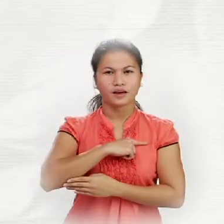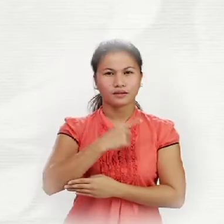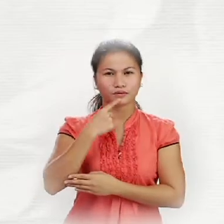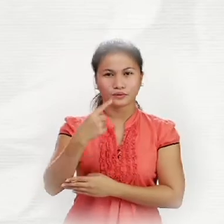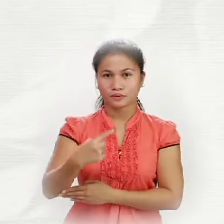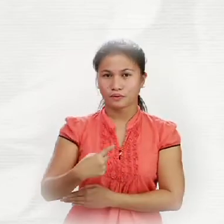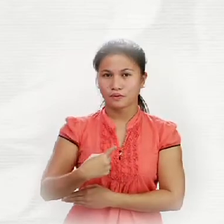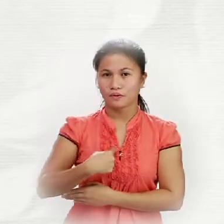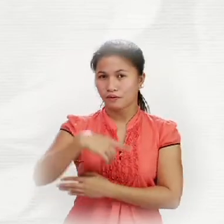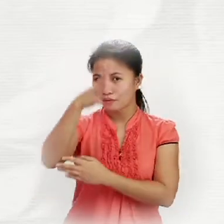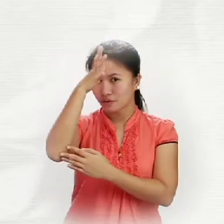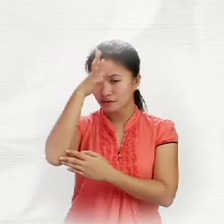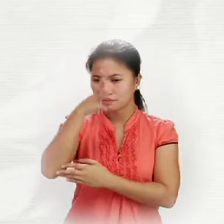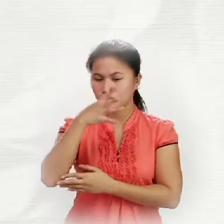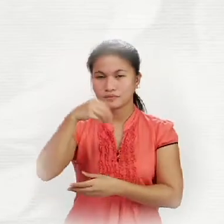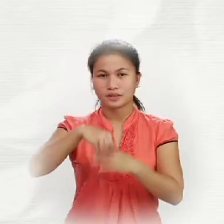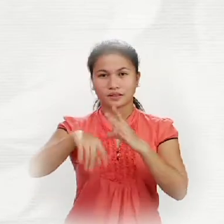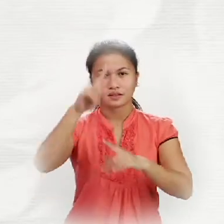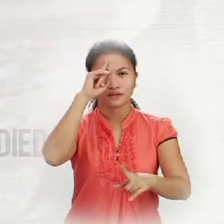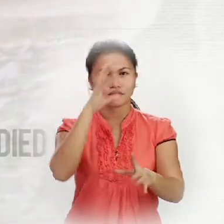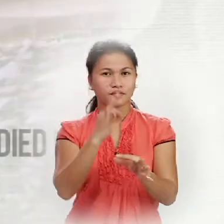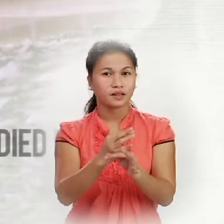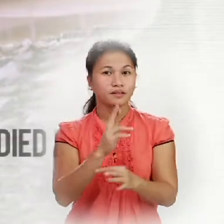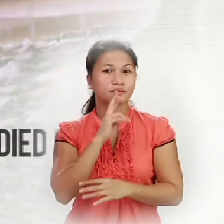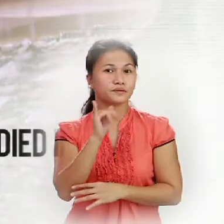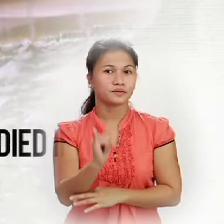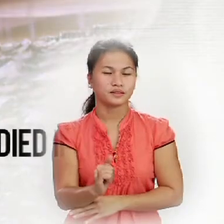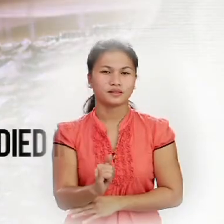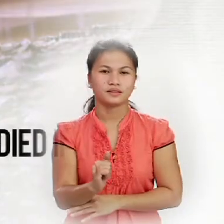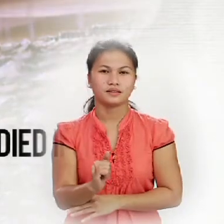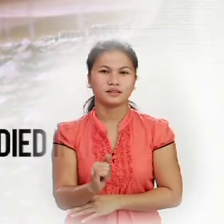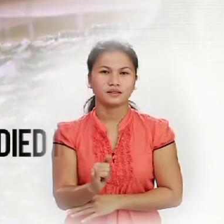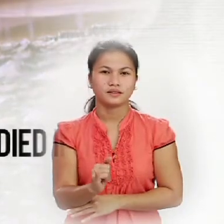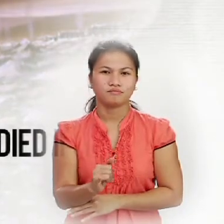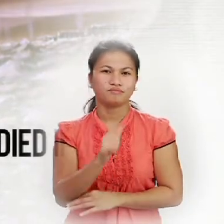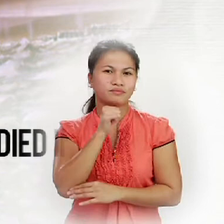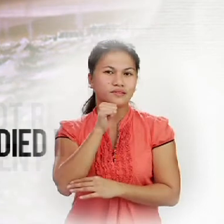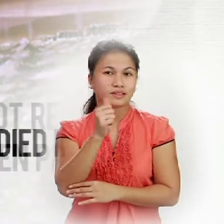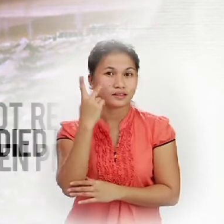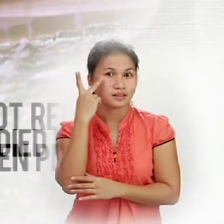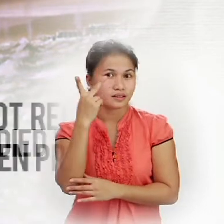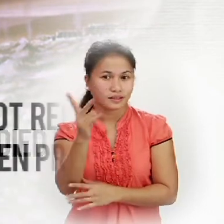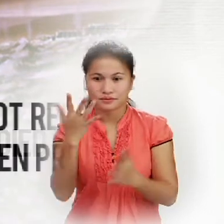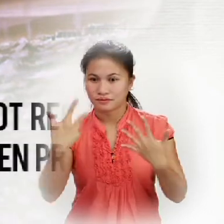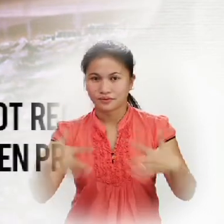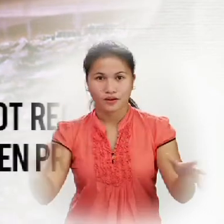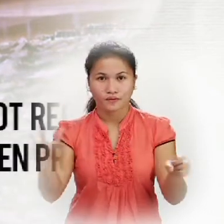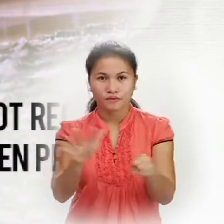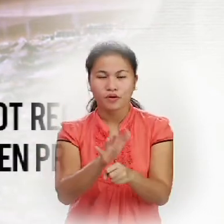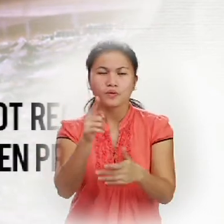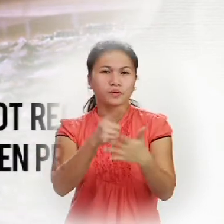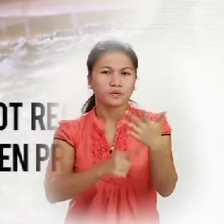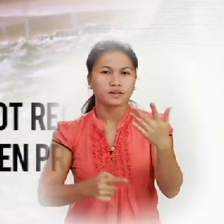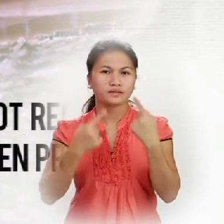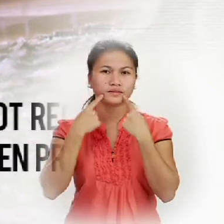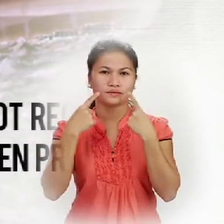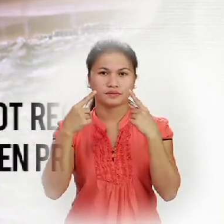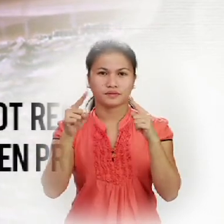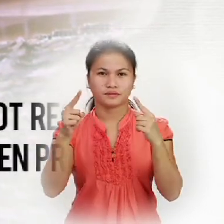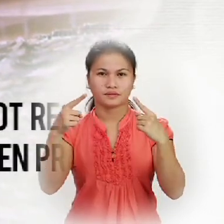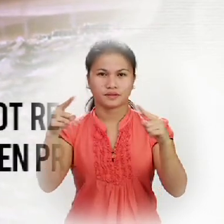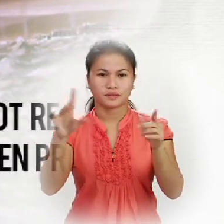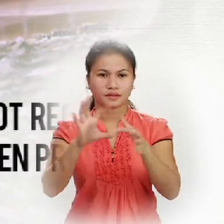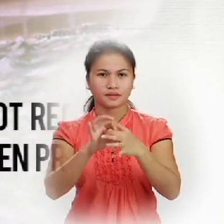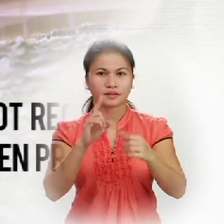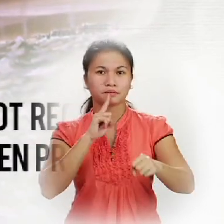our fathers and mothers in faith really have not seen fully the fulfillment